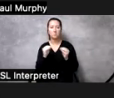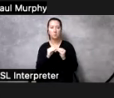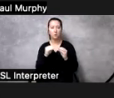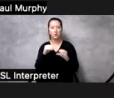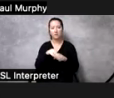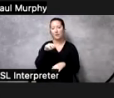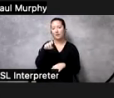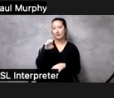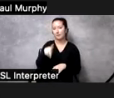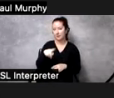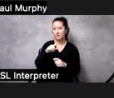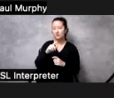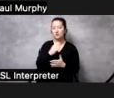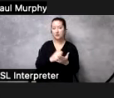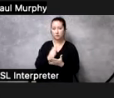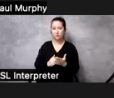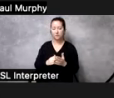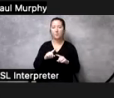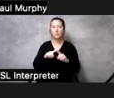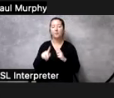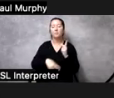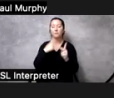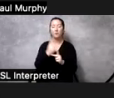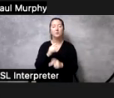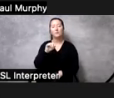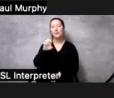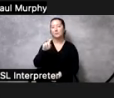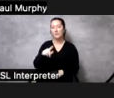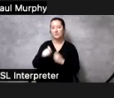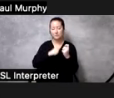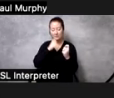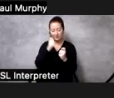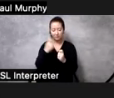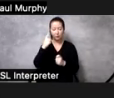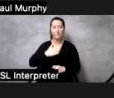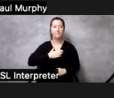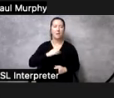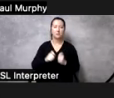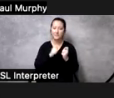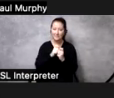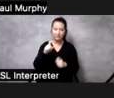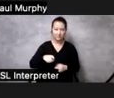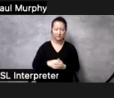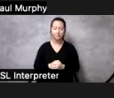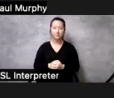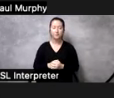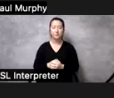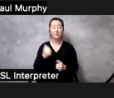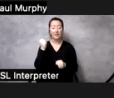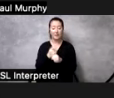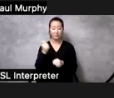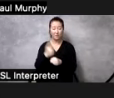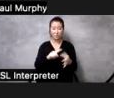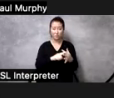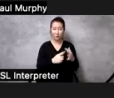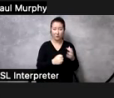section, is a version of an IDP that's a little bit more tailored for my specific needs. And so at the start of each year, I ask